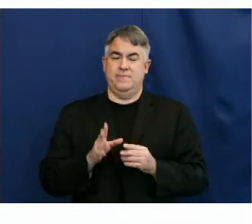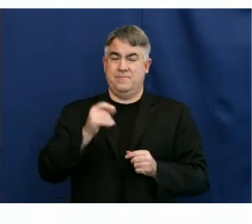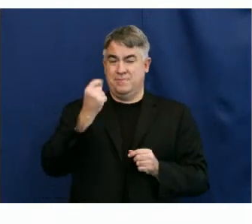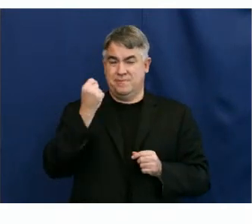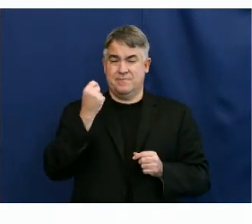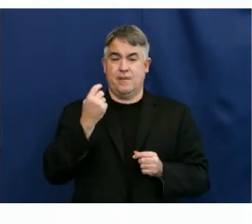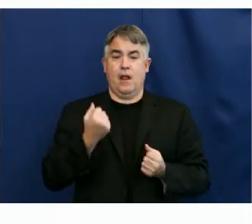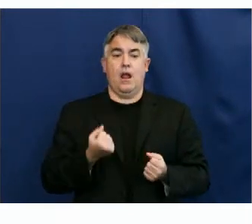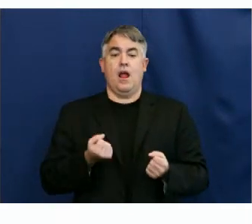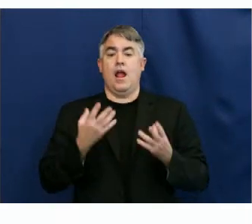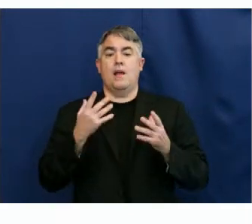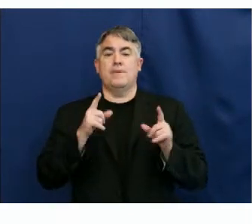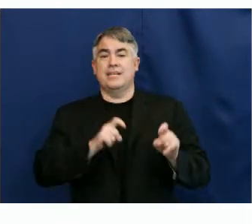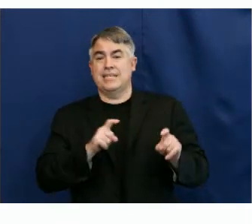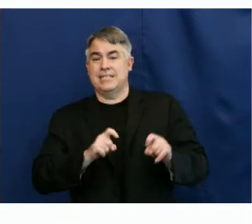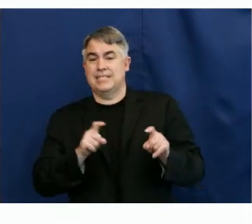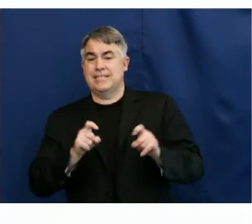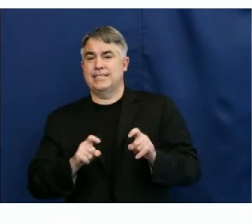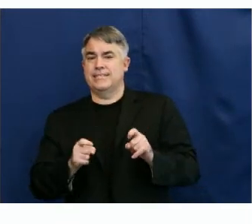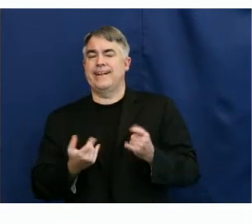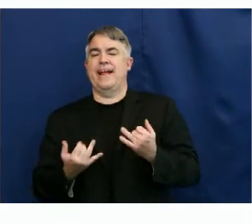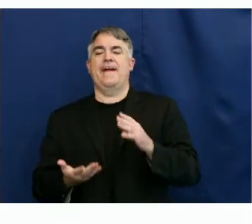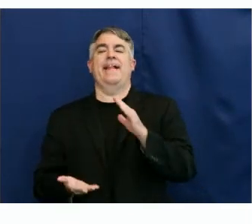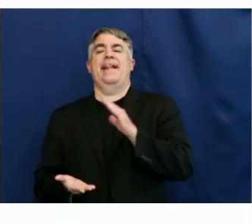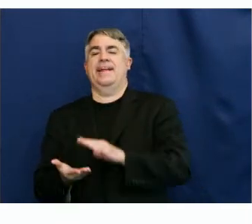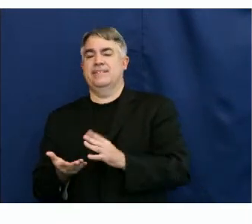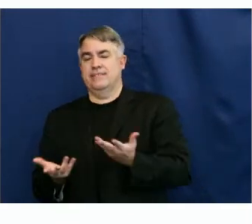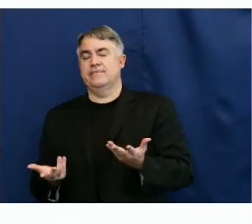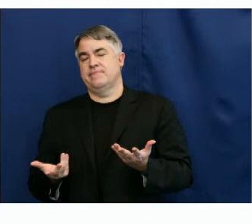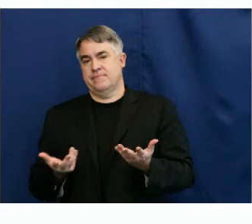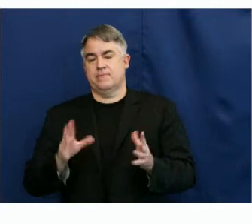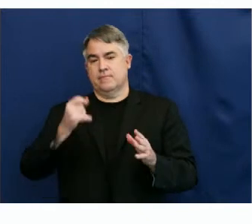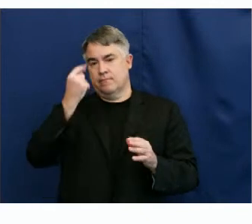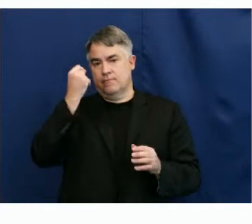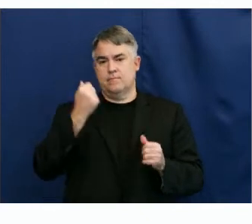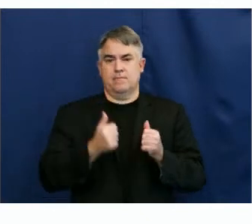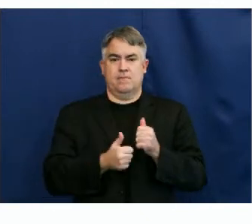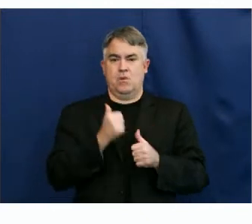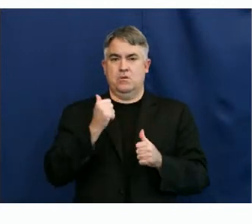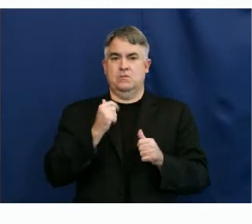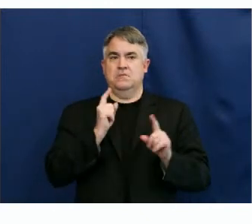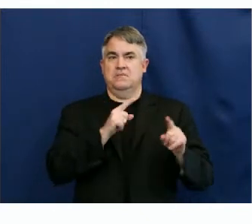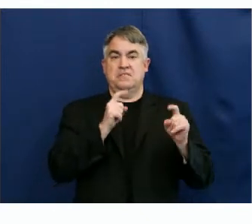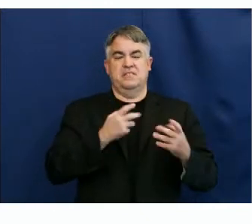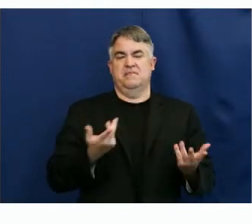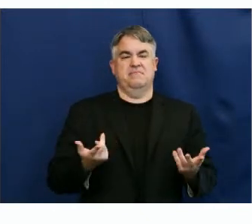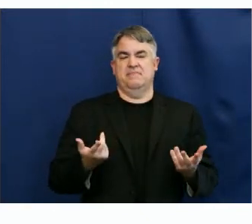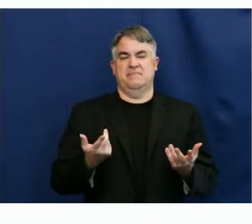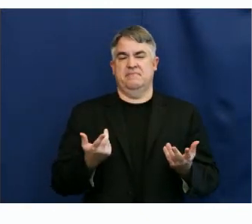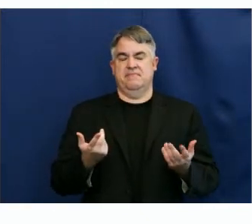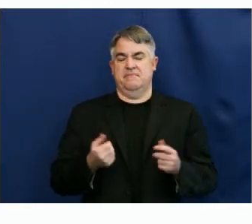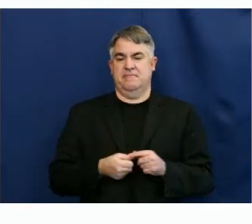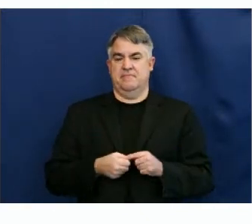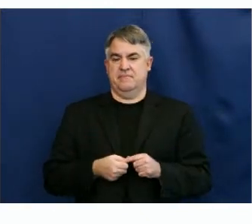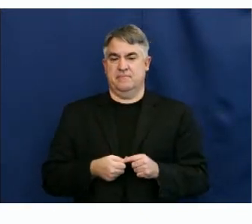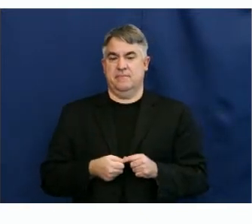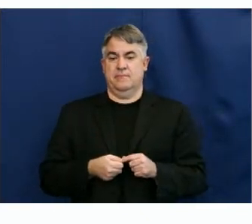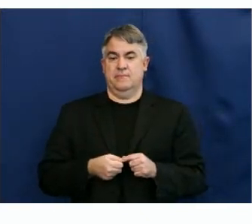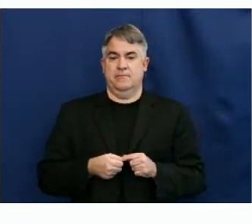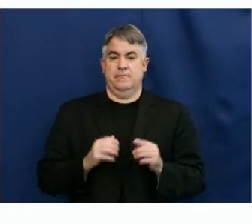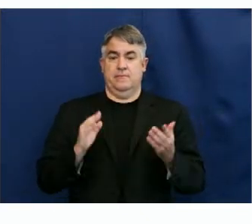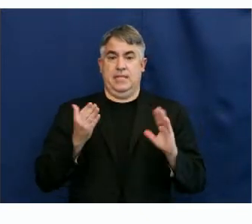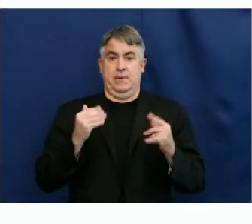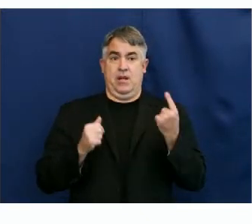San Diegans are just not getting tests at the same volume that they did when it was a much